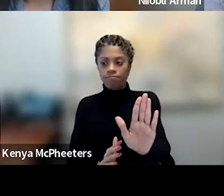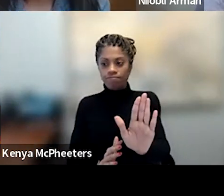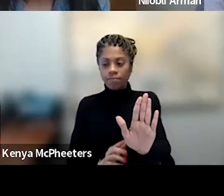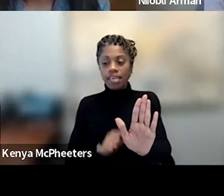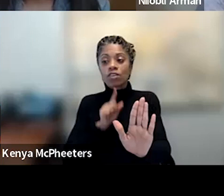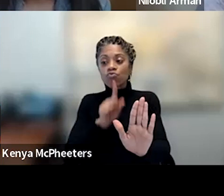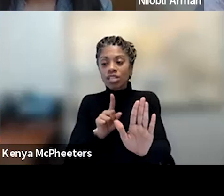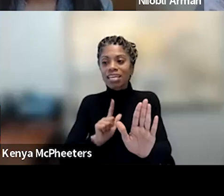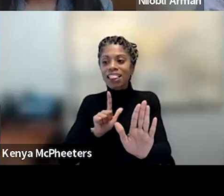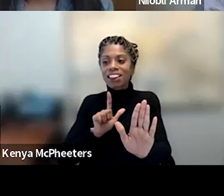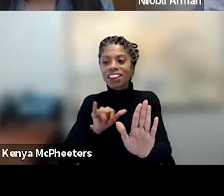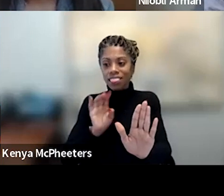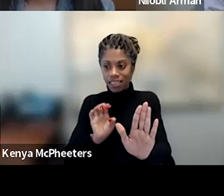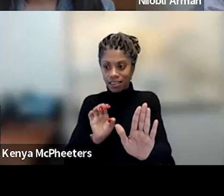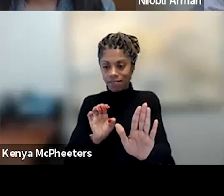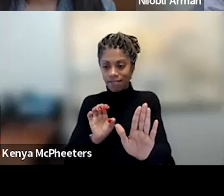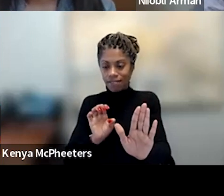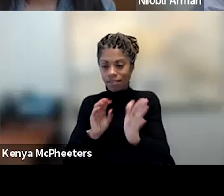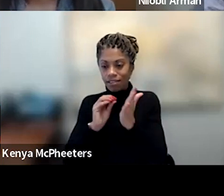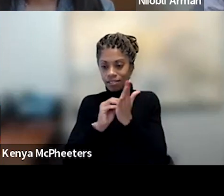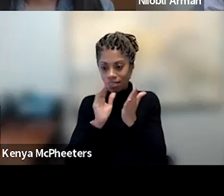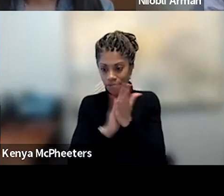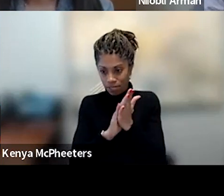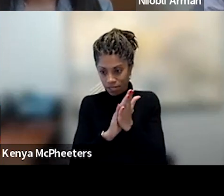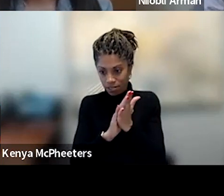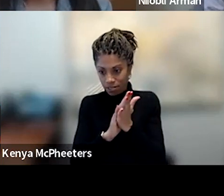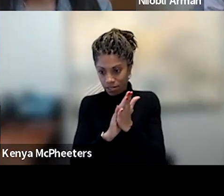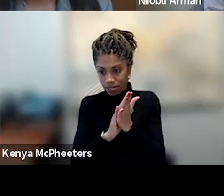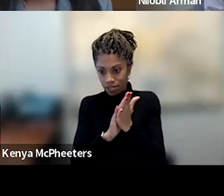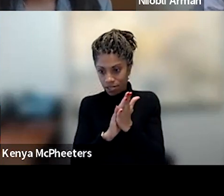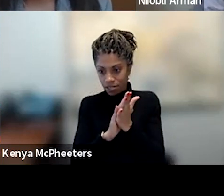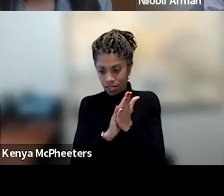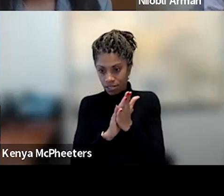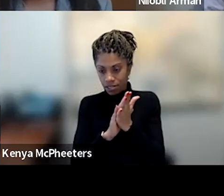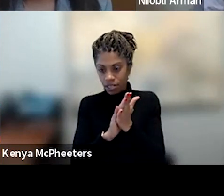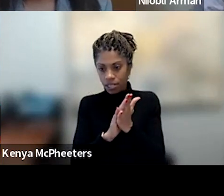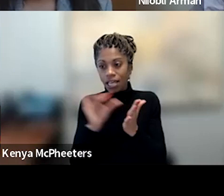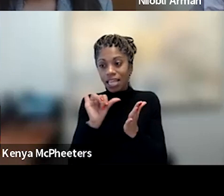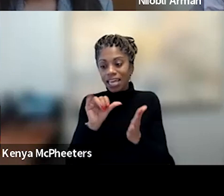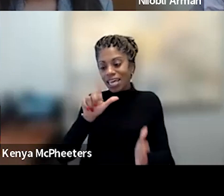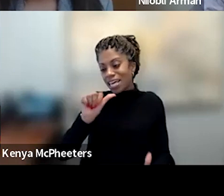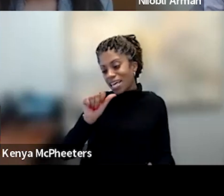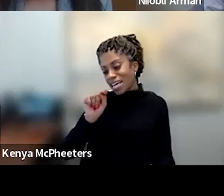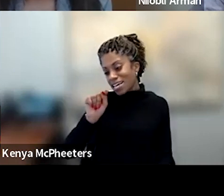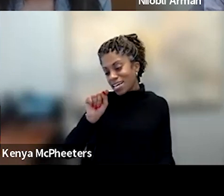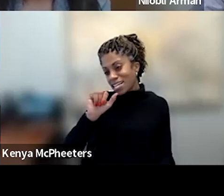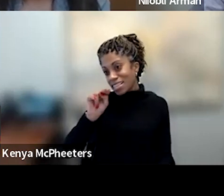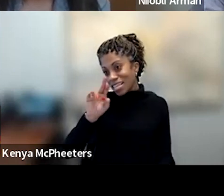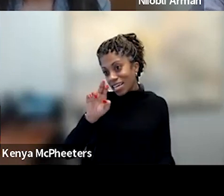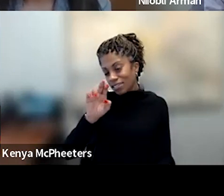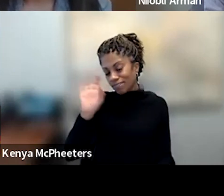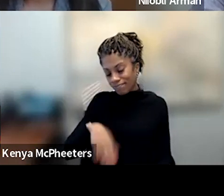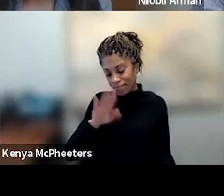quick example, like there was questions about Latinx versus Latin,